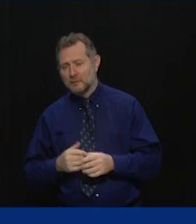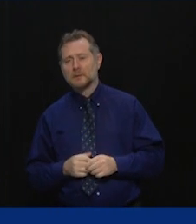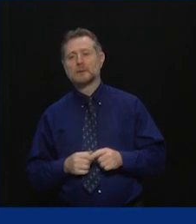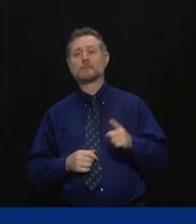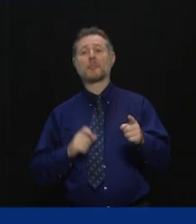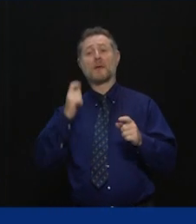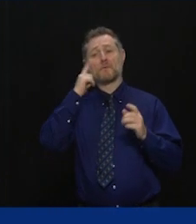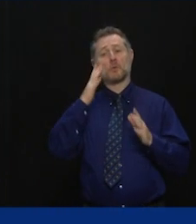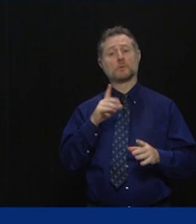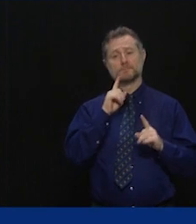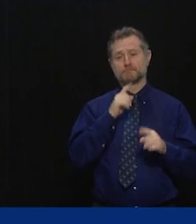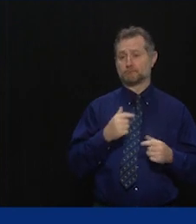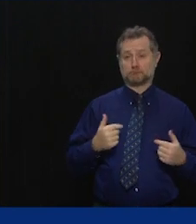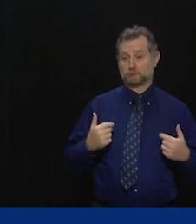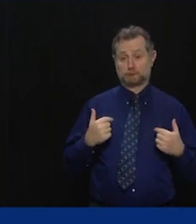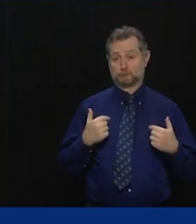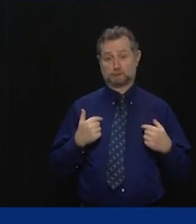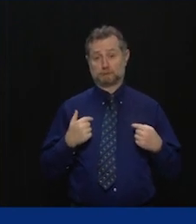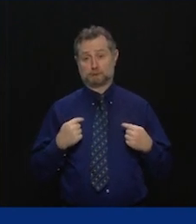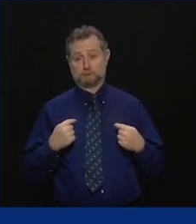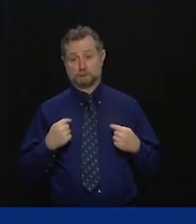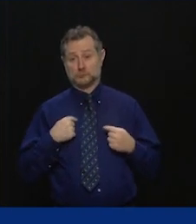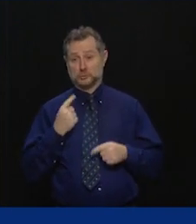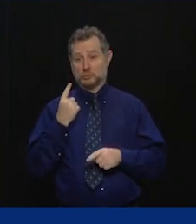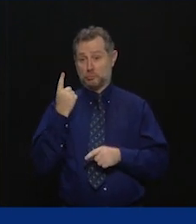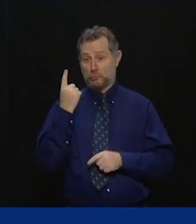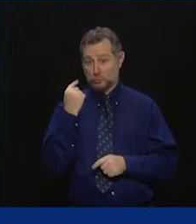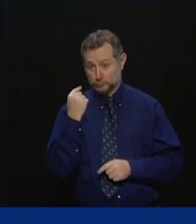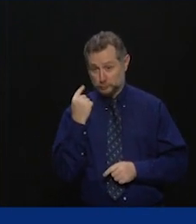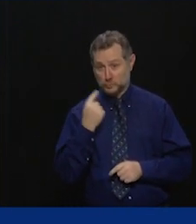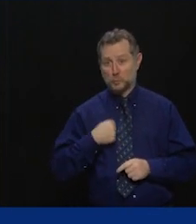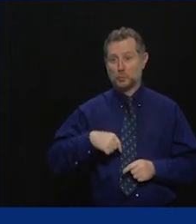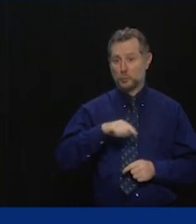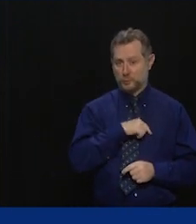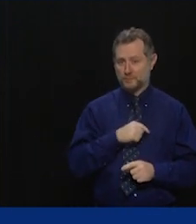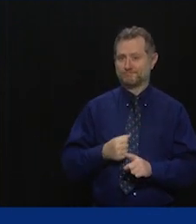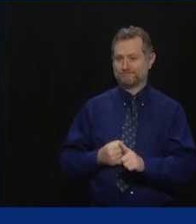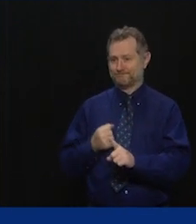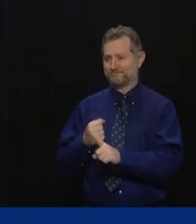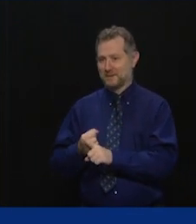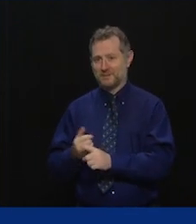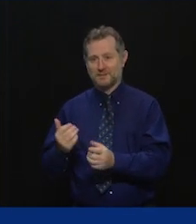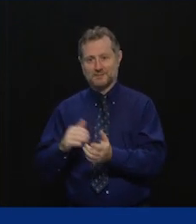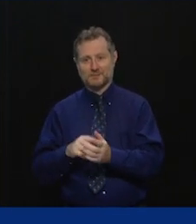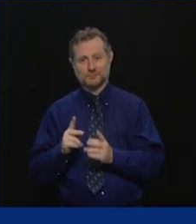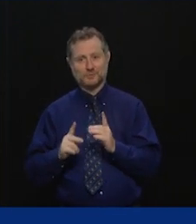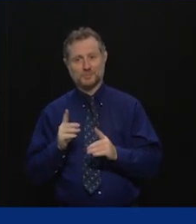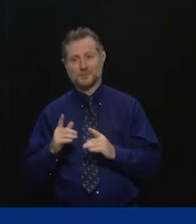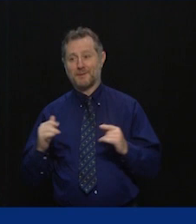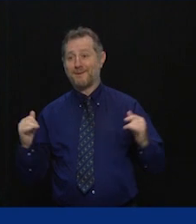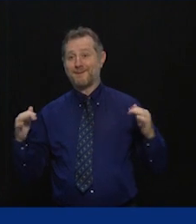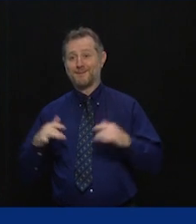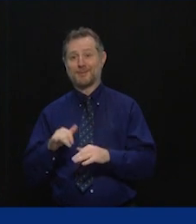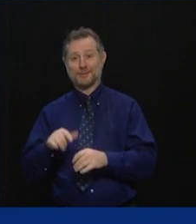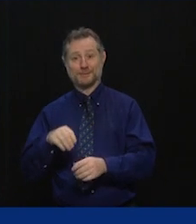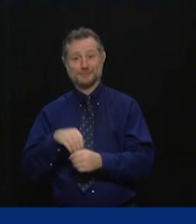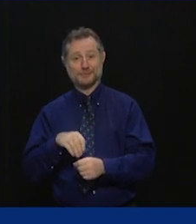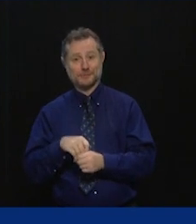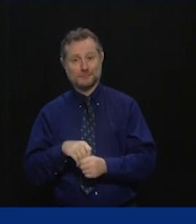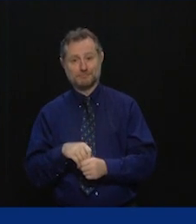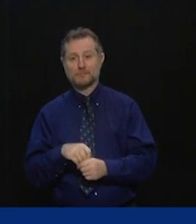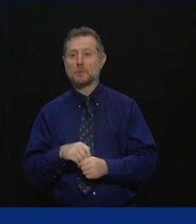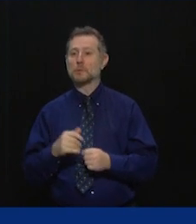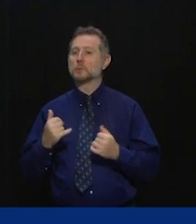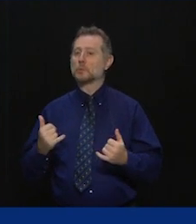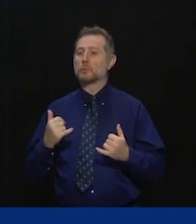are just hitting that point where we saw last year. People starting to head indoors. I mean, it's going to be spectacularly beautiful weather the next few